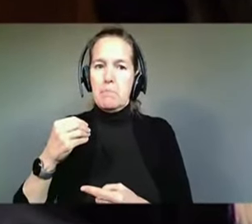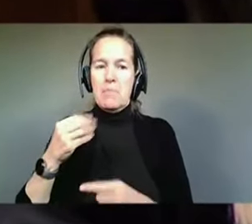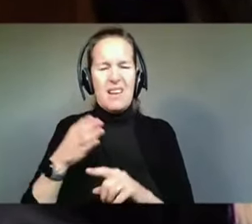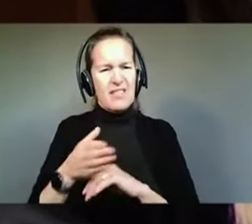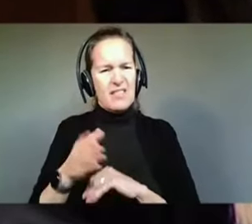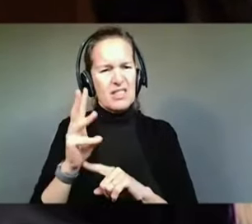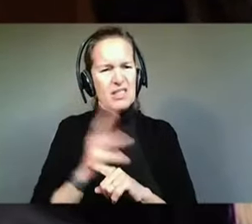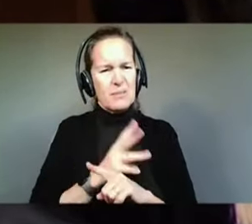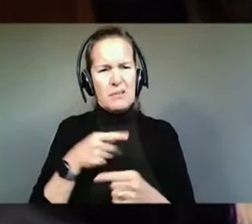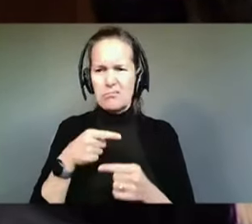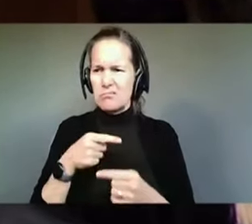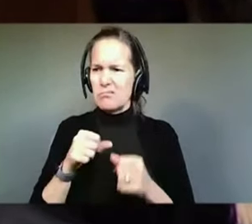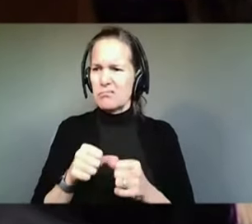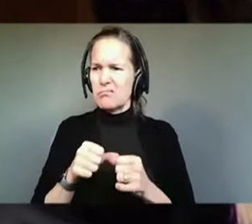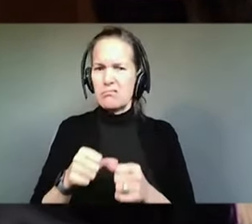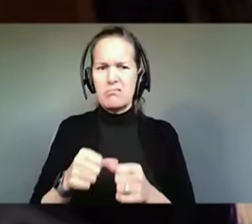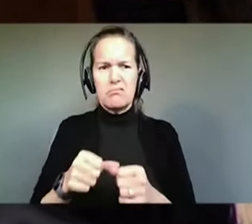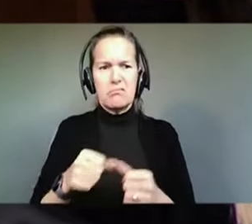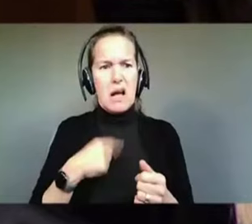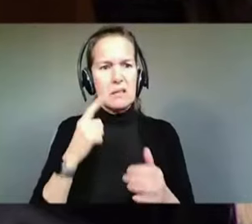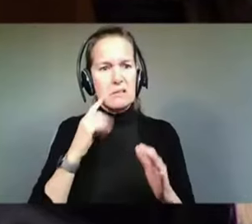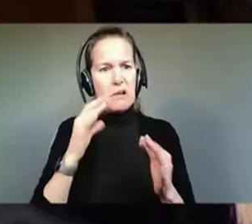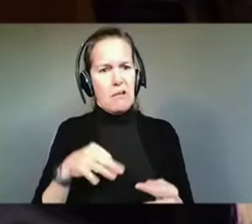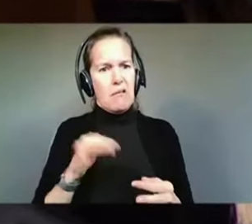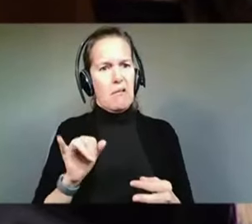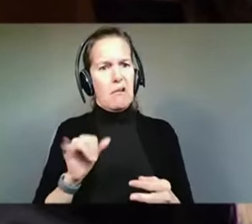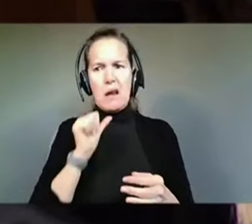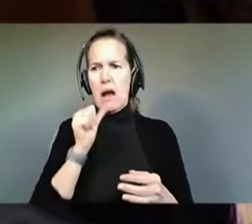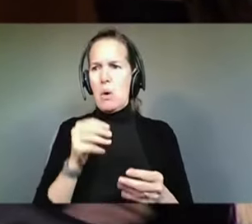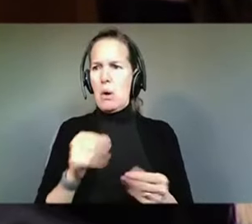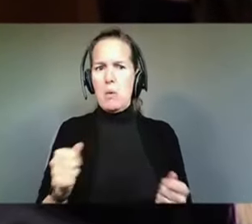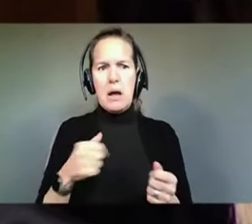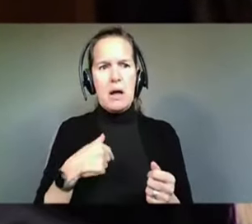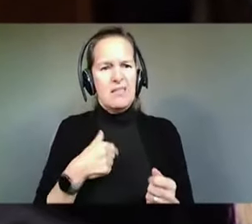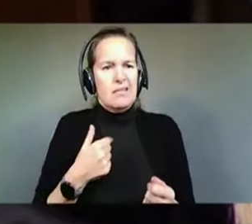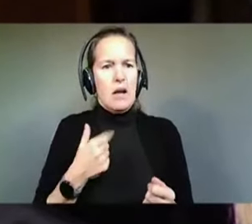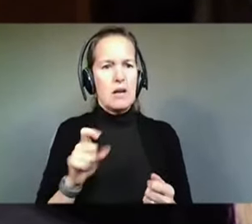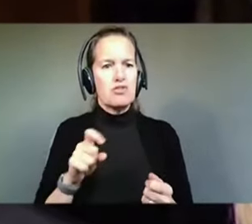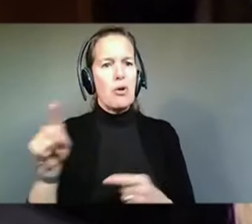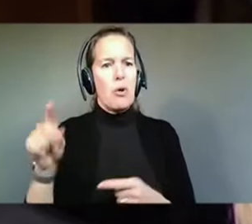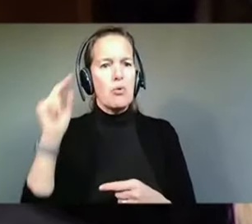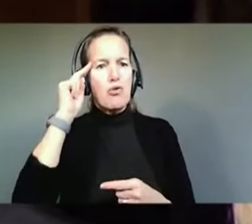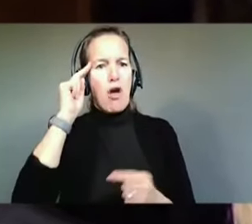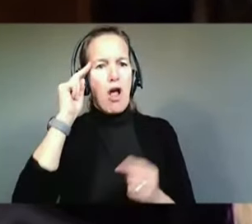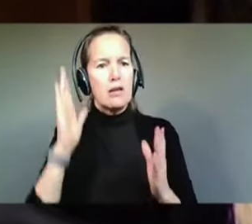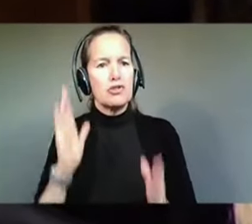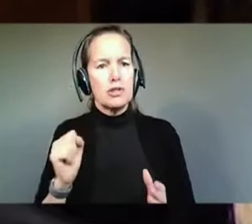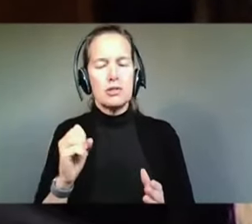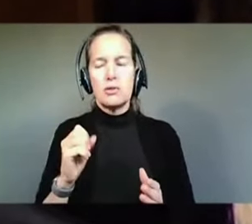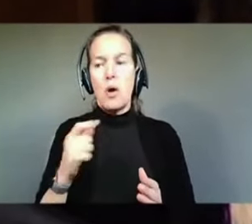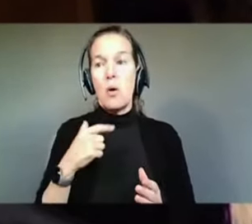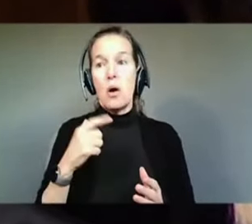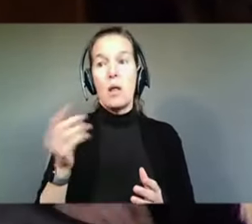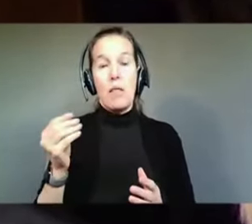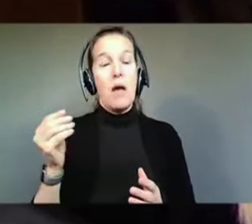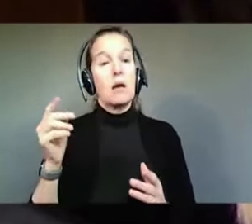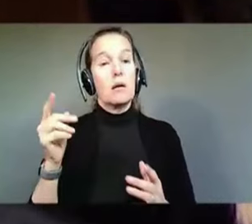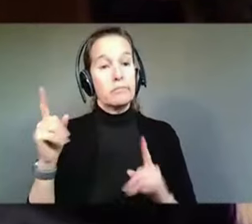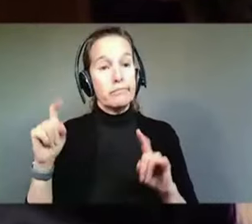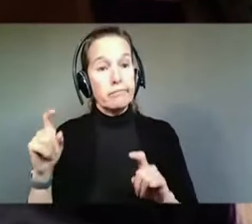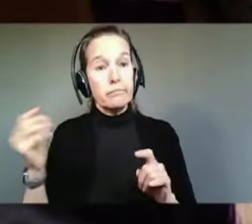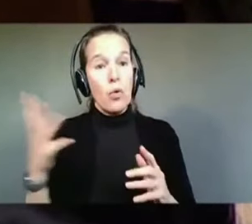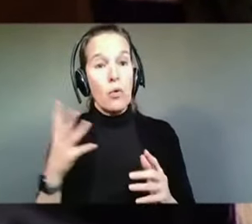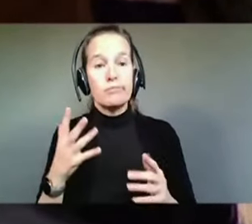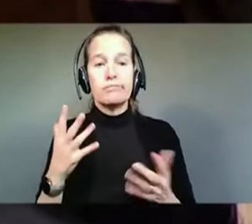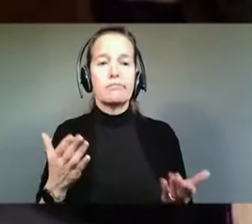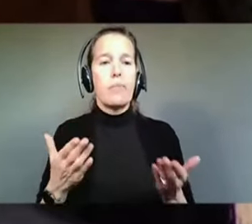finally decided, I guess maybe it's not going to, I should see a neurologist, and I have been able to be told this is probably not going to get